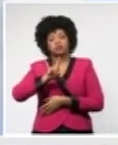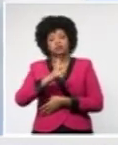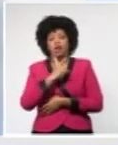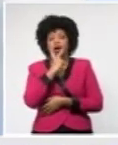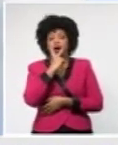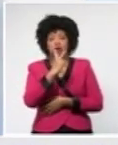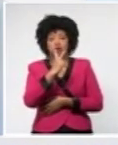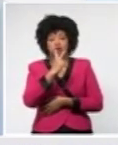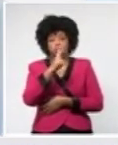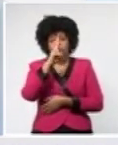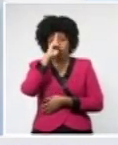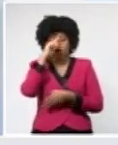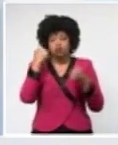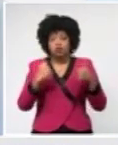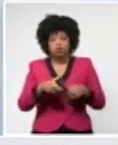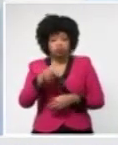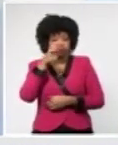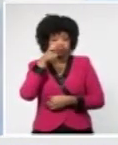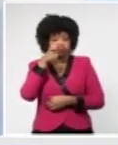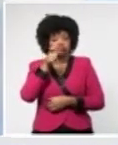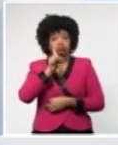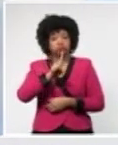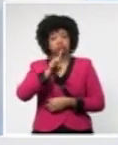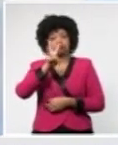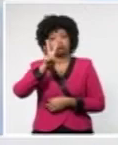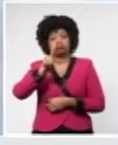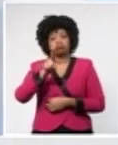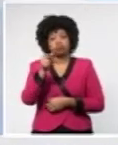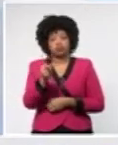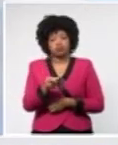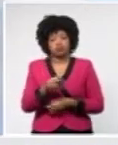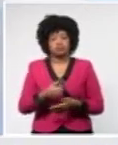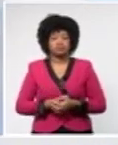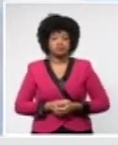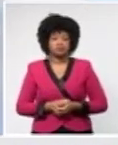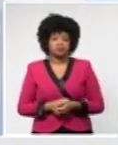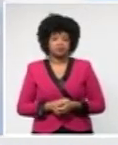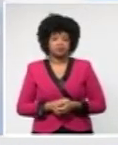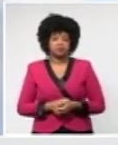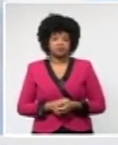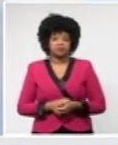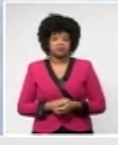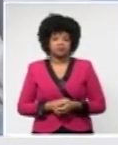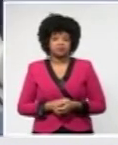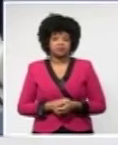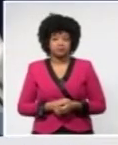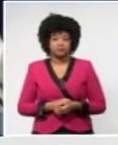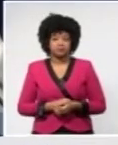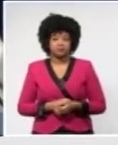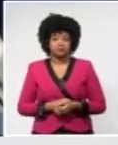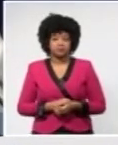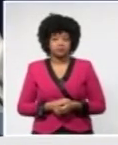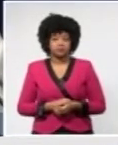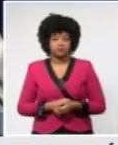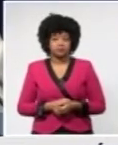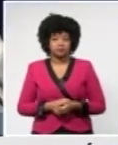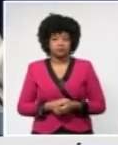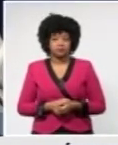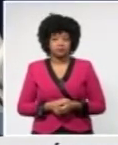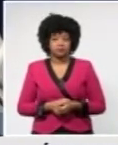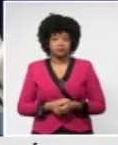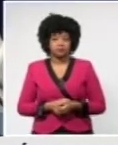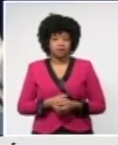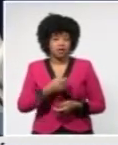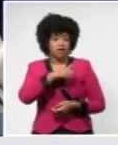that are the active cases we have today. In our primary healthcare system, our professionals follow up 131